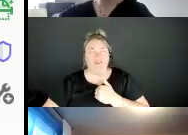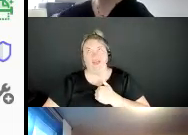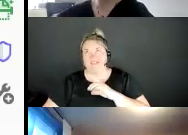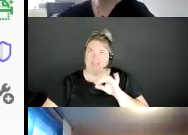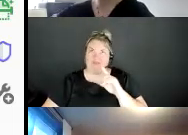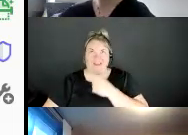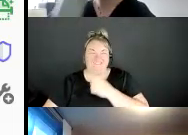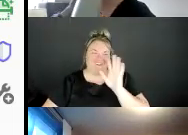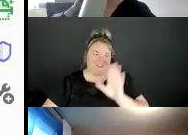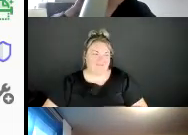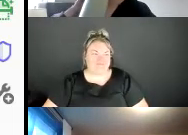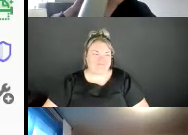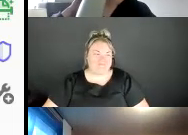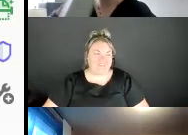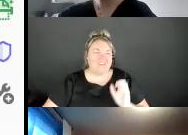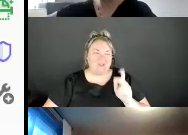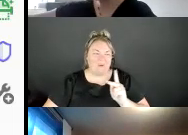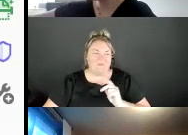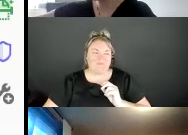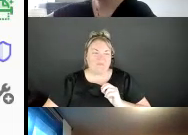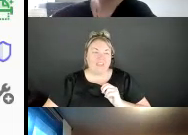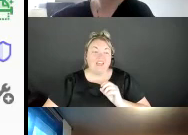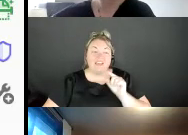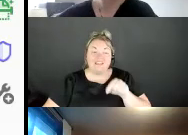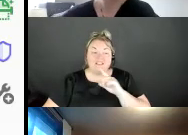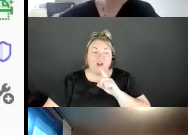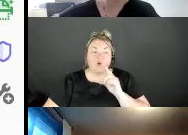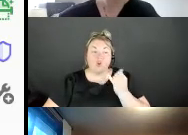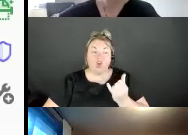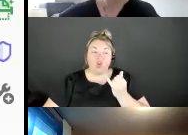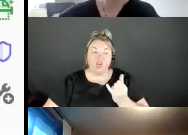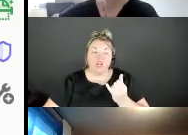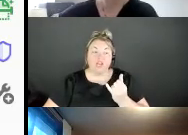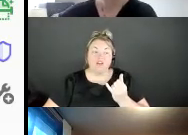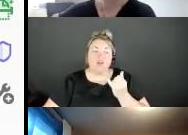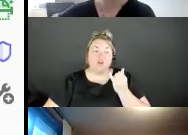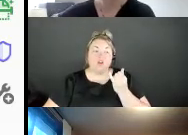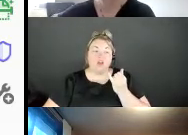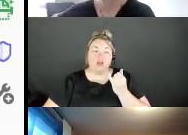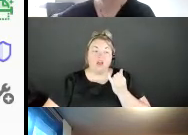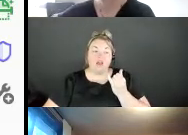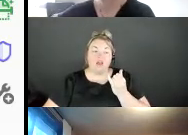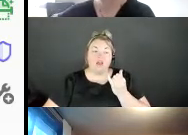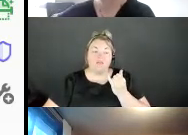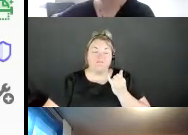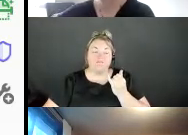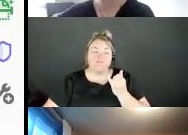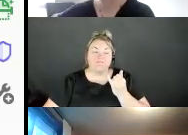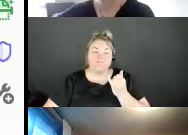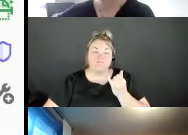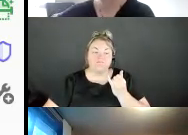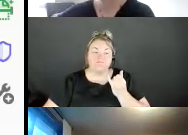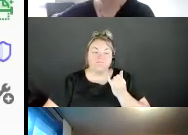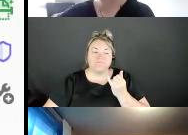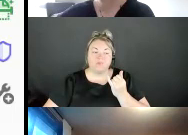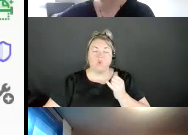awesome. So this is our current rule volume as of, oh man, I'll have to go back to look at the effective